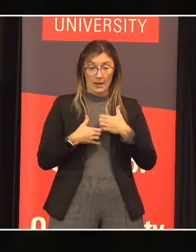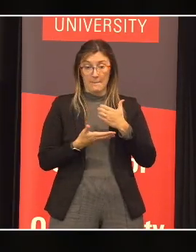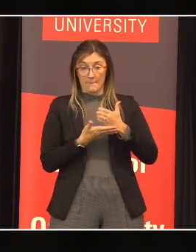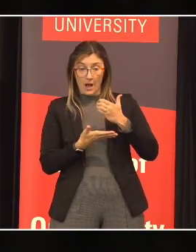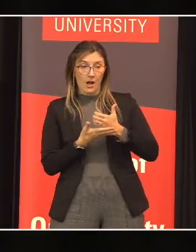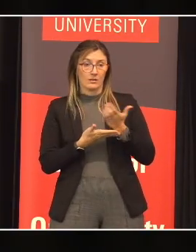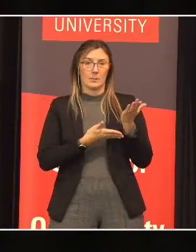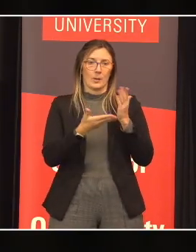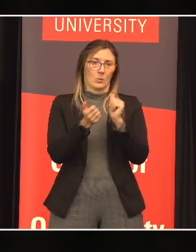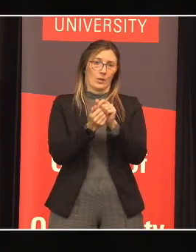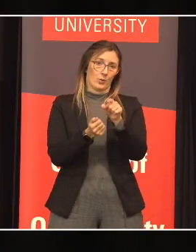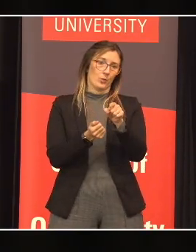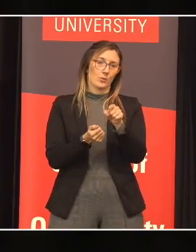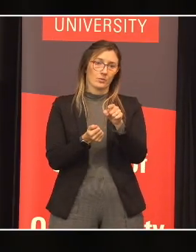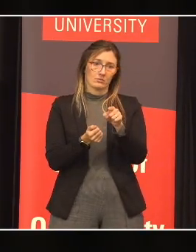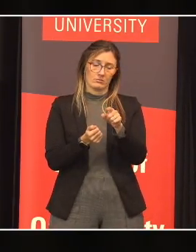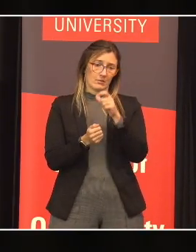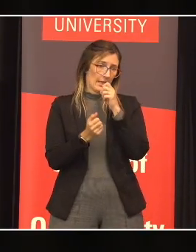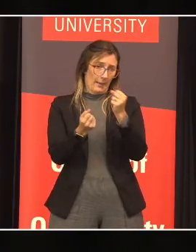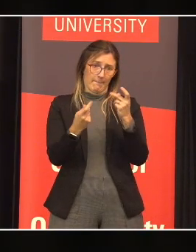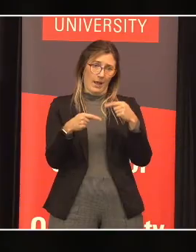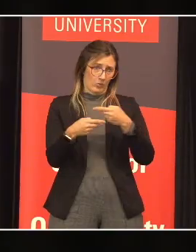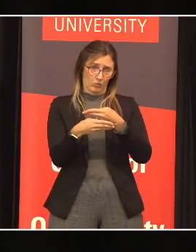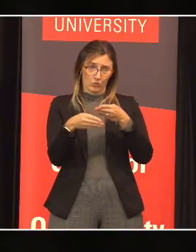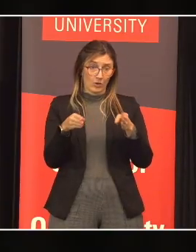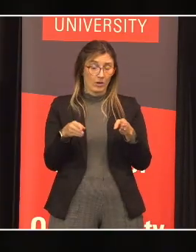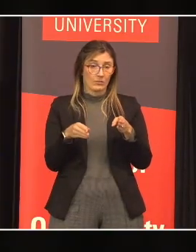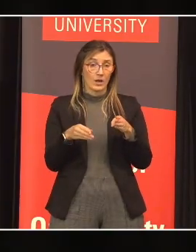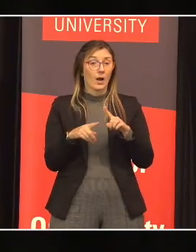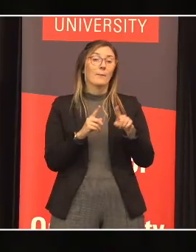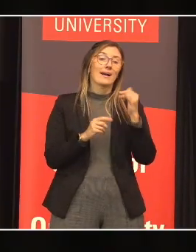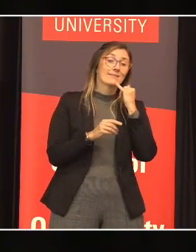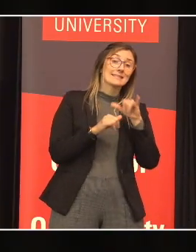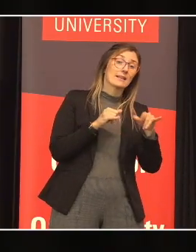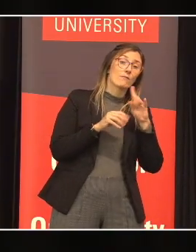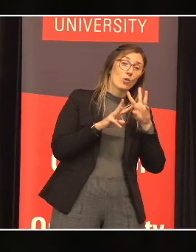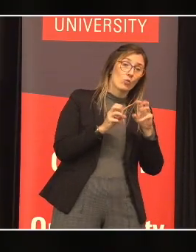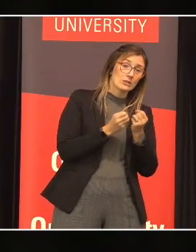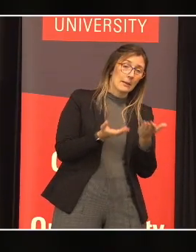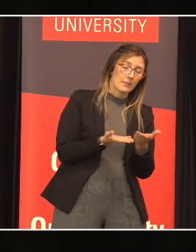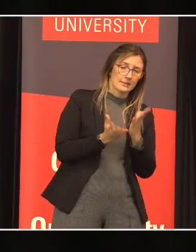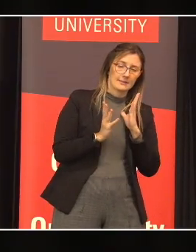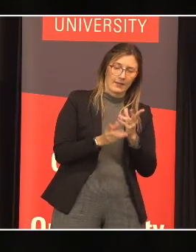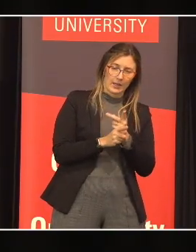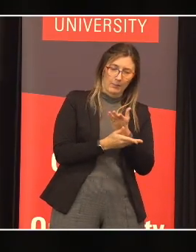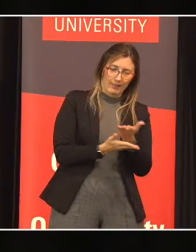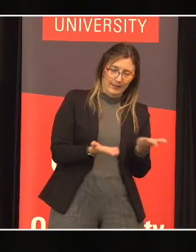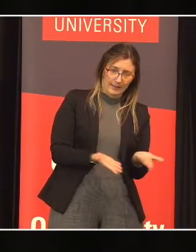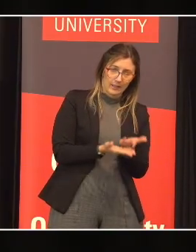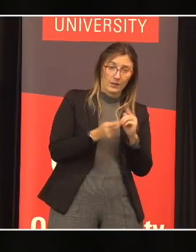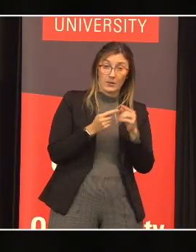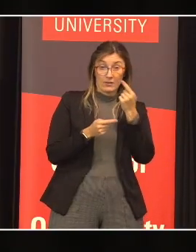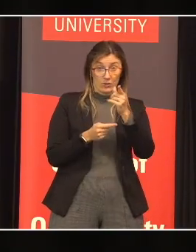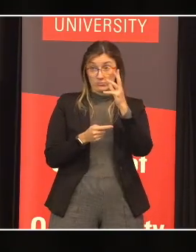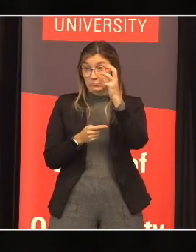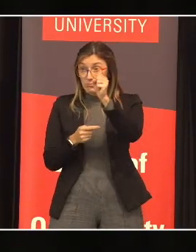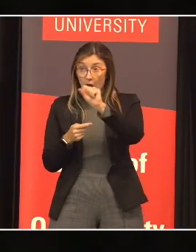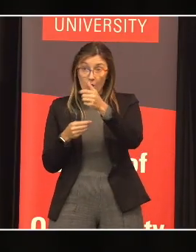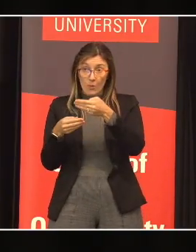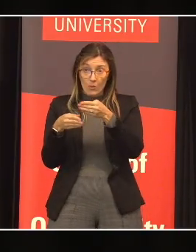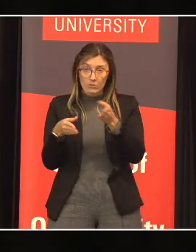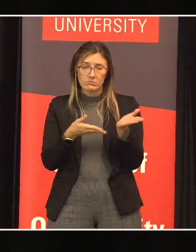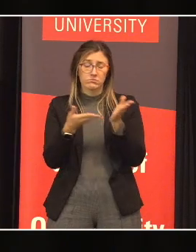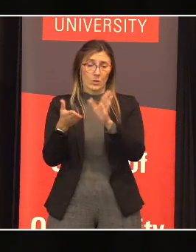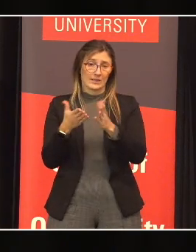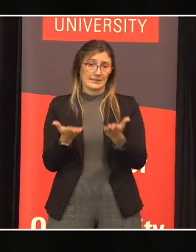coming back to this room unless you're staying here for the workshop. So take that with you. We will be meeting up again